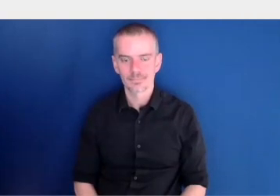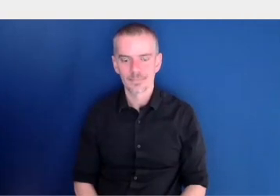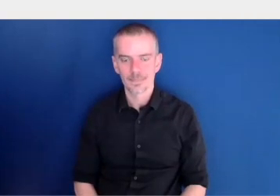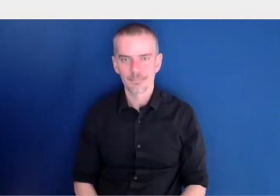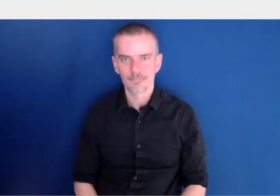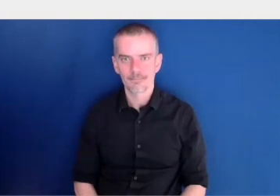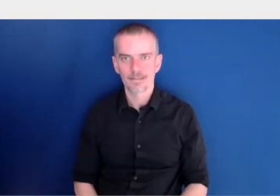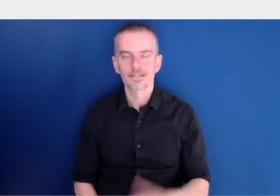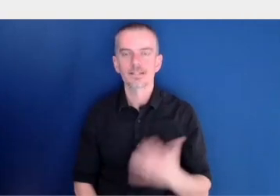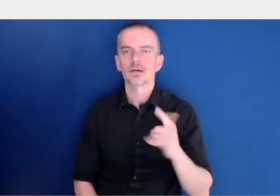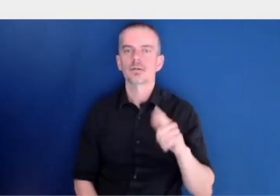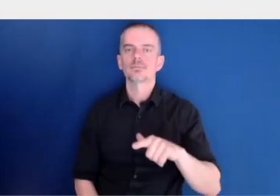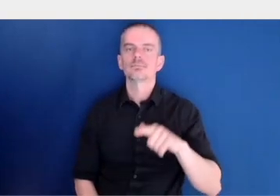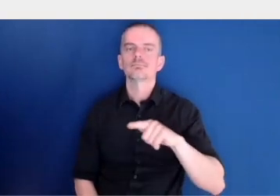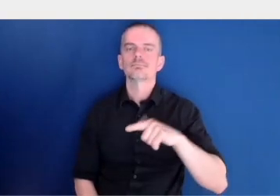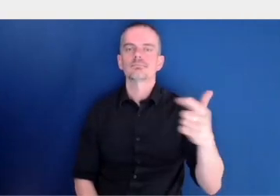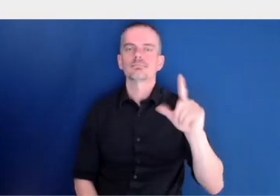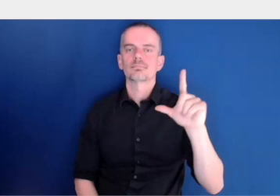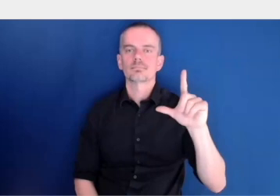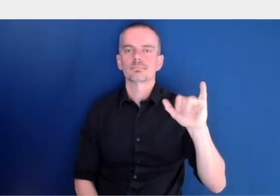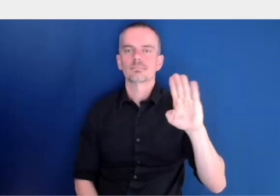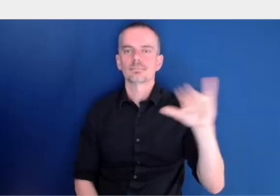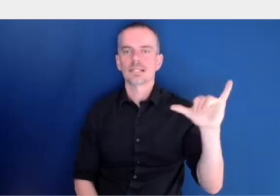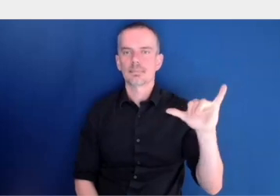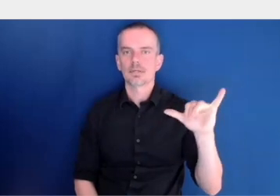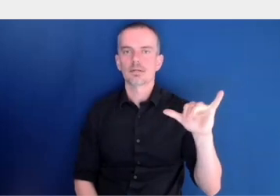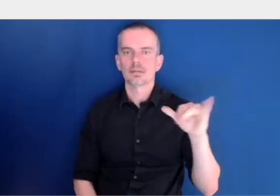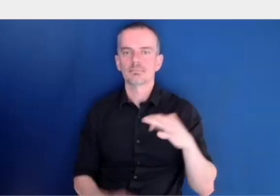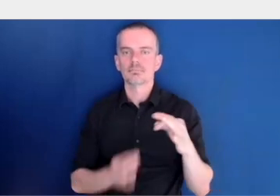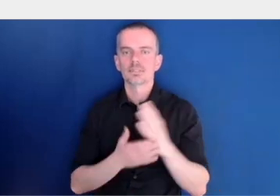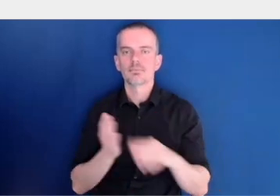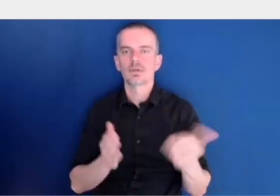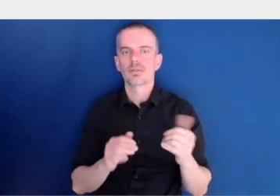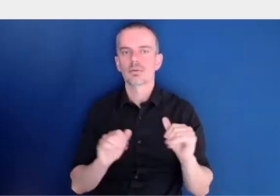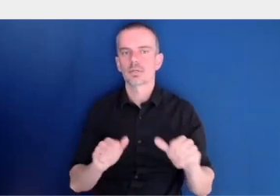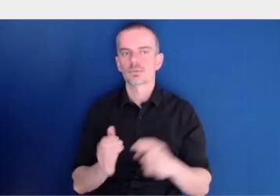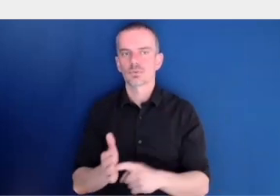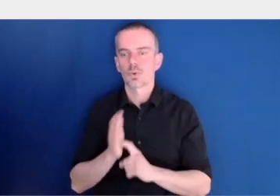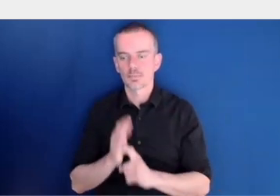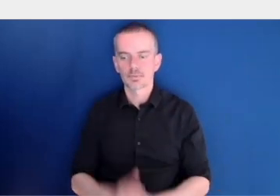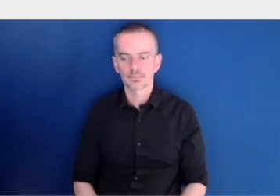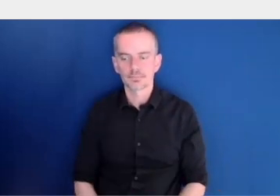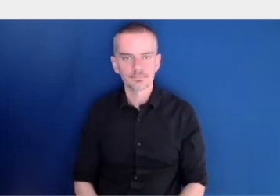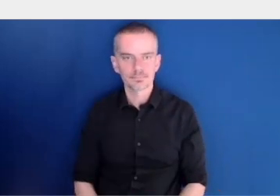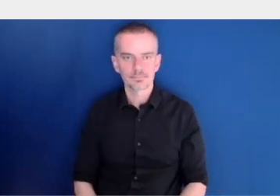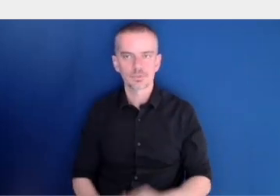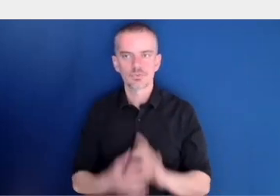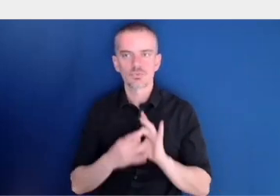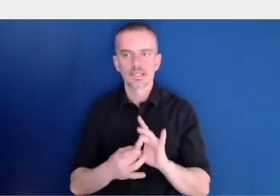Okay, I'm going to hand this off to Libby to go over some of the other potential requirements on procurement.